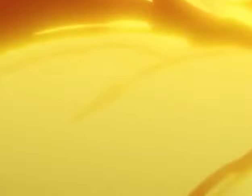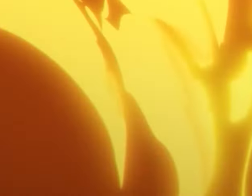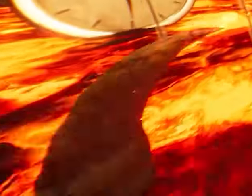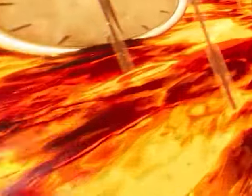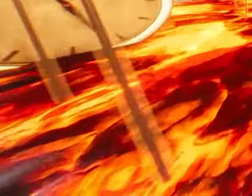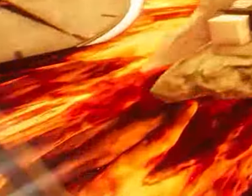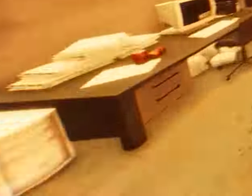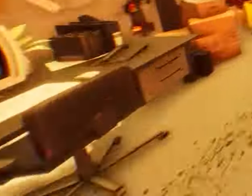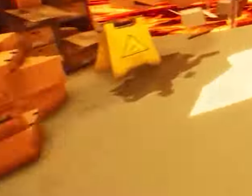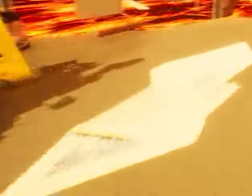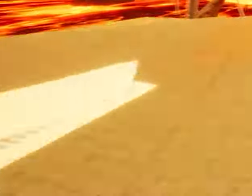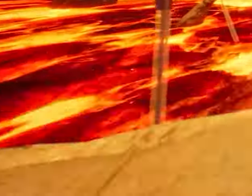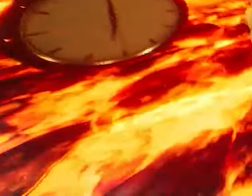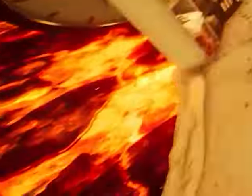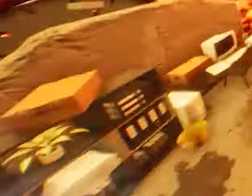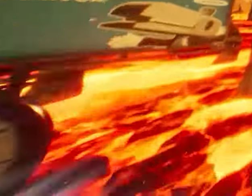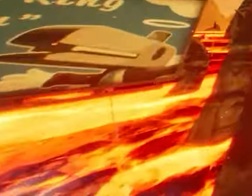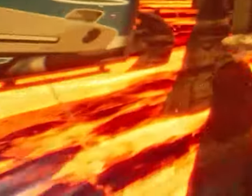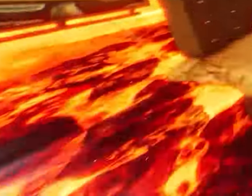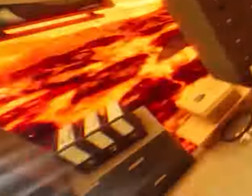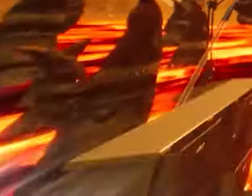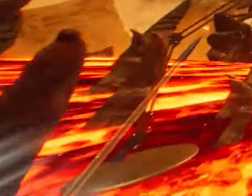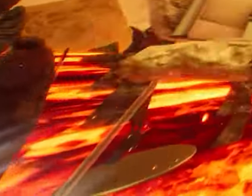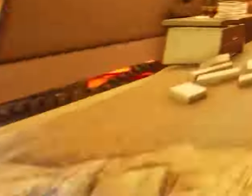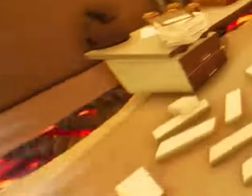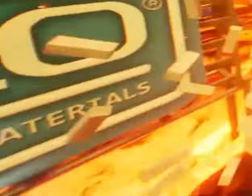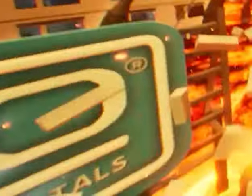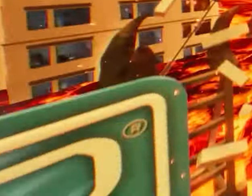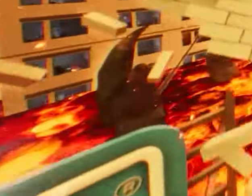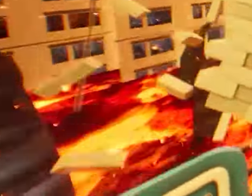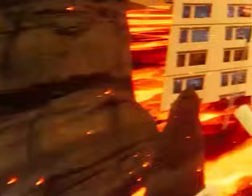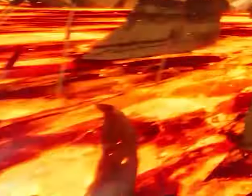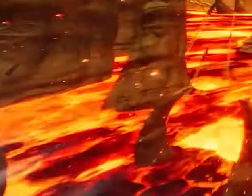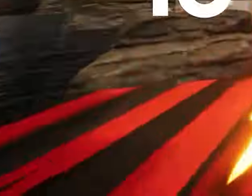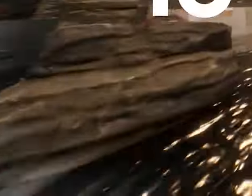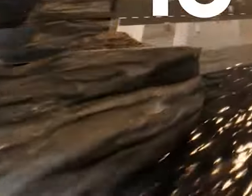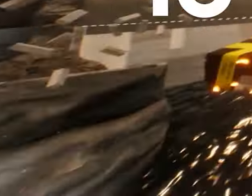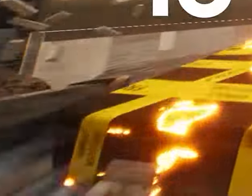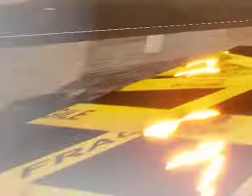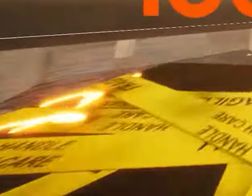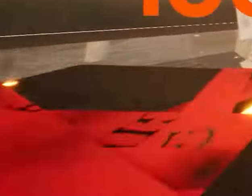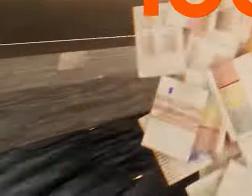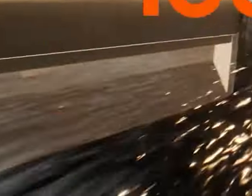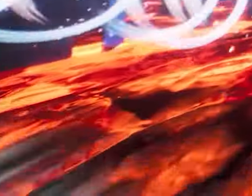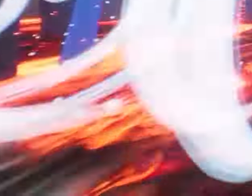We'll be right back.